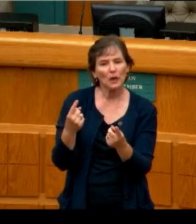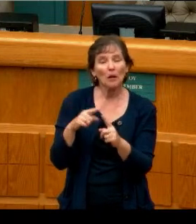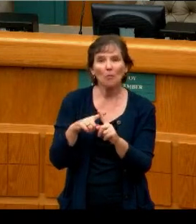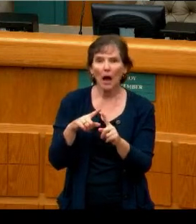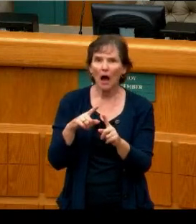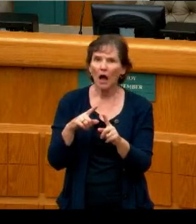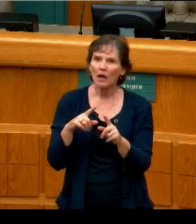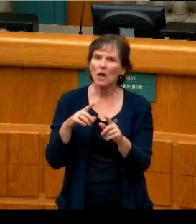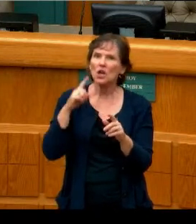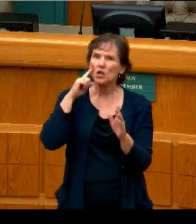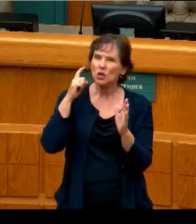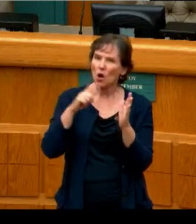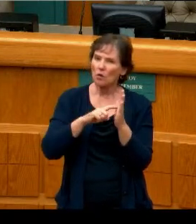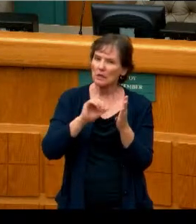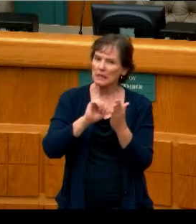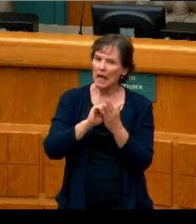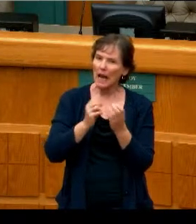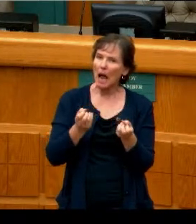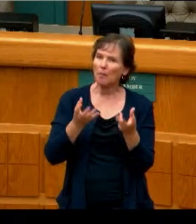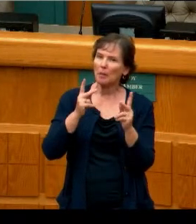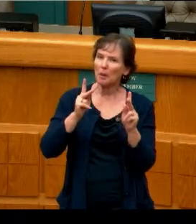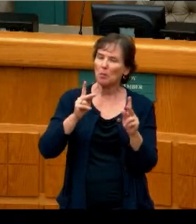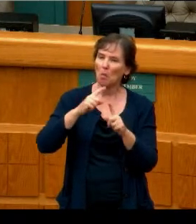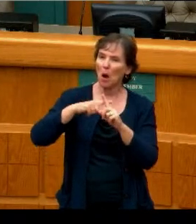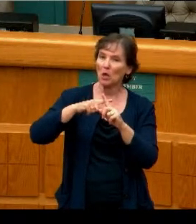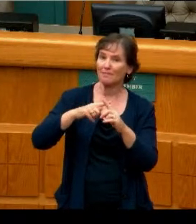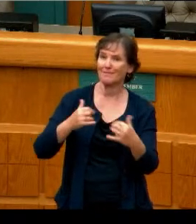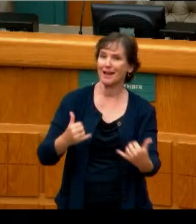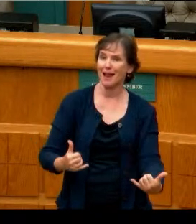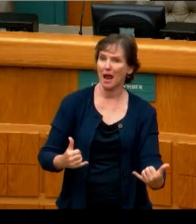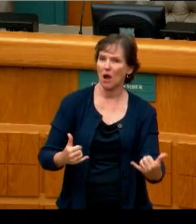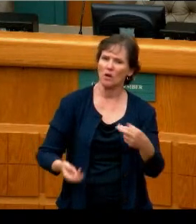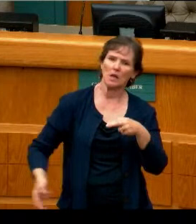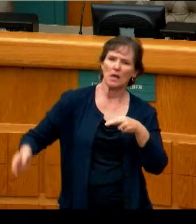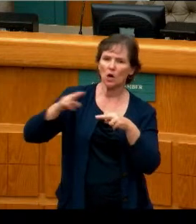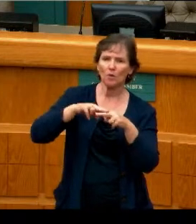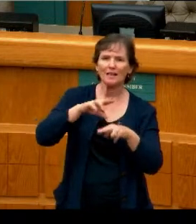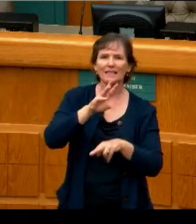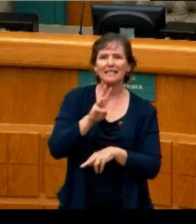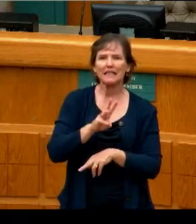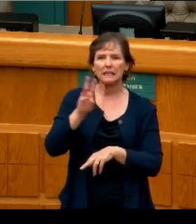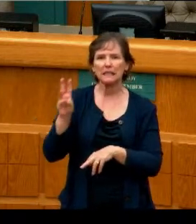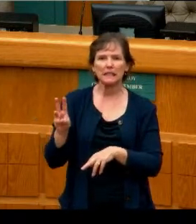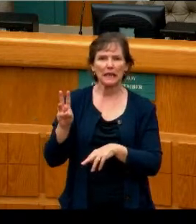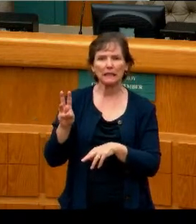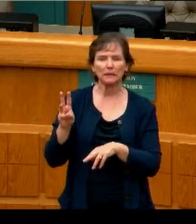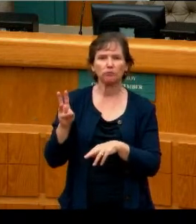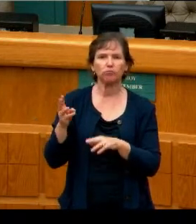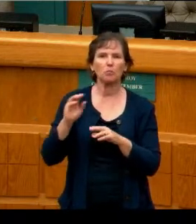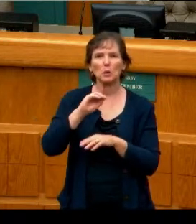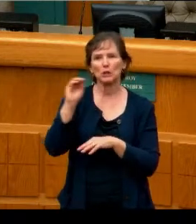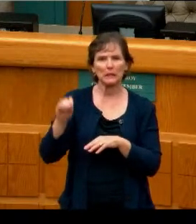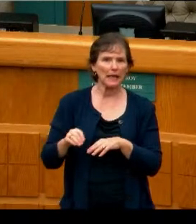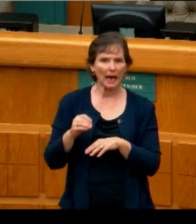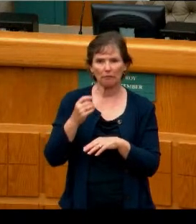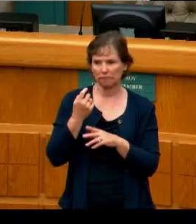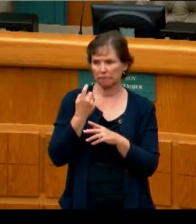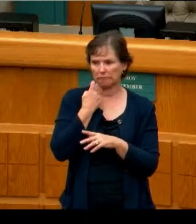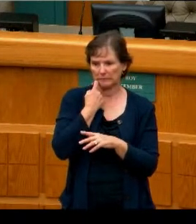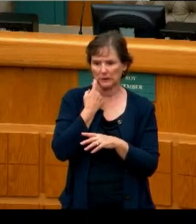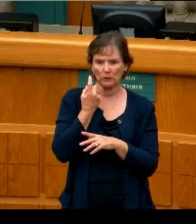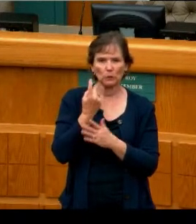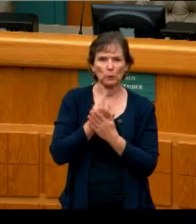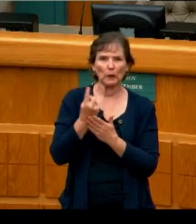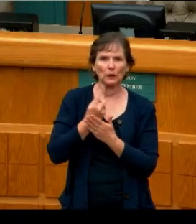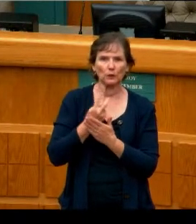so cases, almost as many recoveries. But I want to point out the number of active cases. This number has risen by 66%